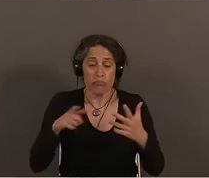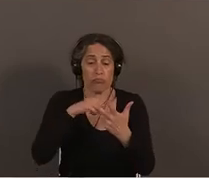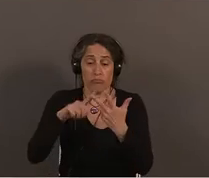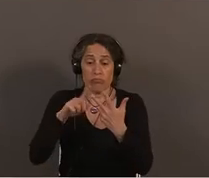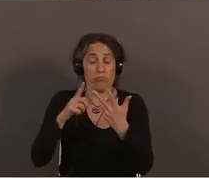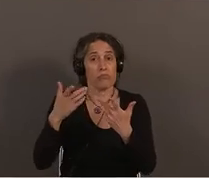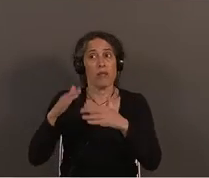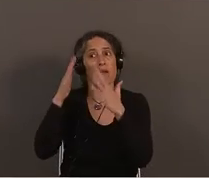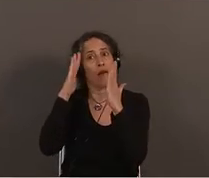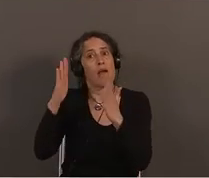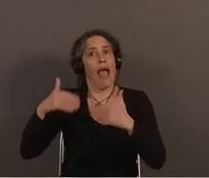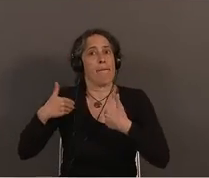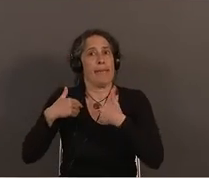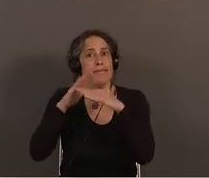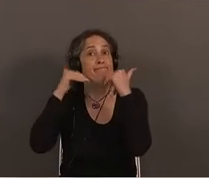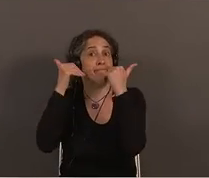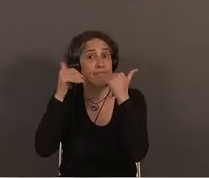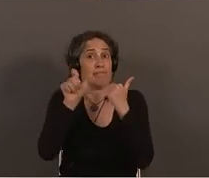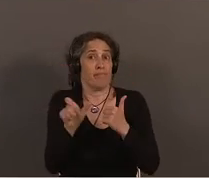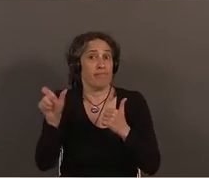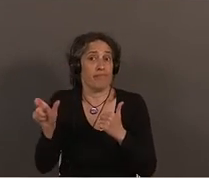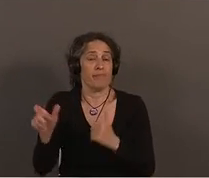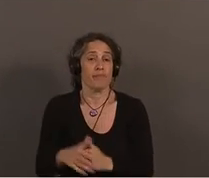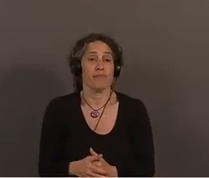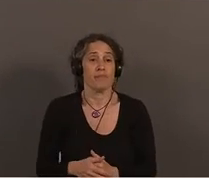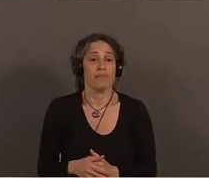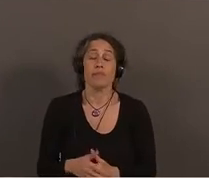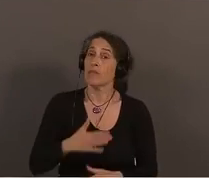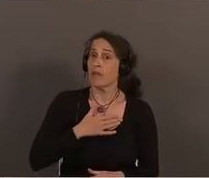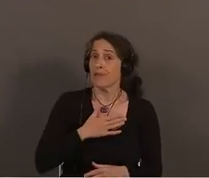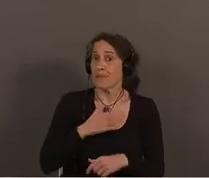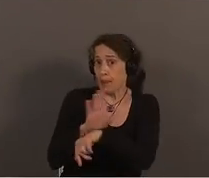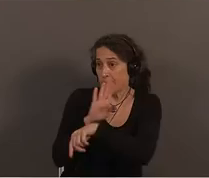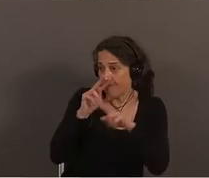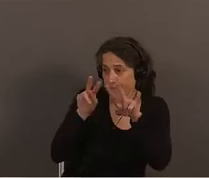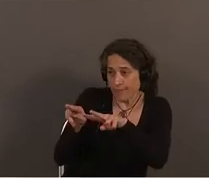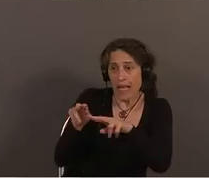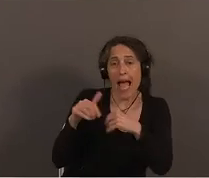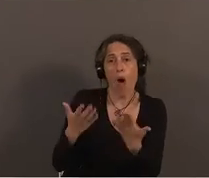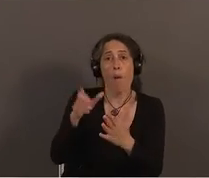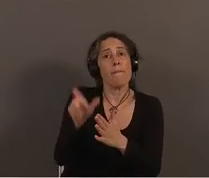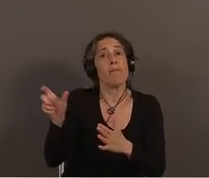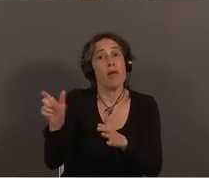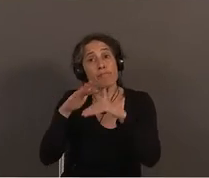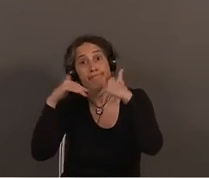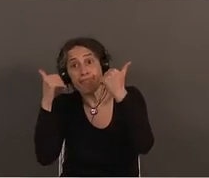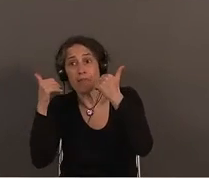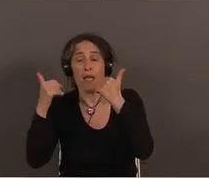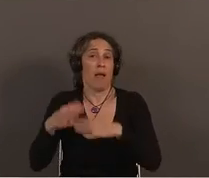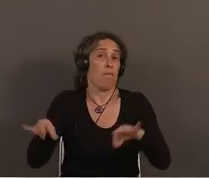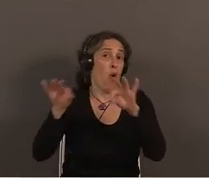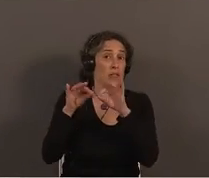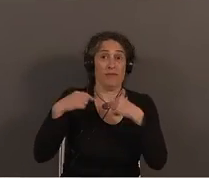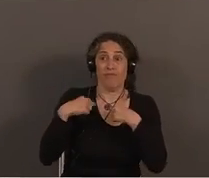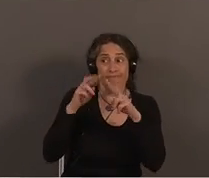concerned about the well-being of our customers. We are extremely concerned about the perception of our customers of our services. Okay, and I